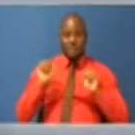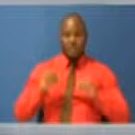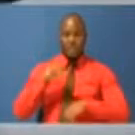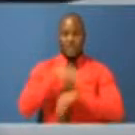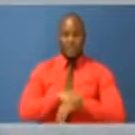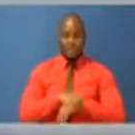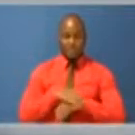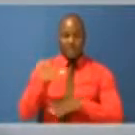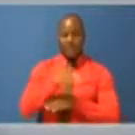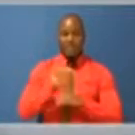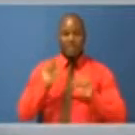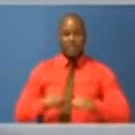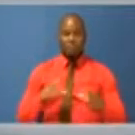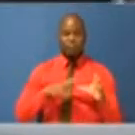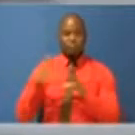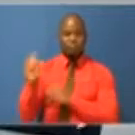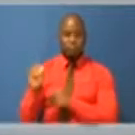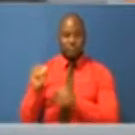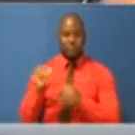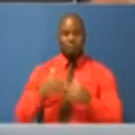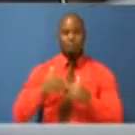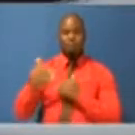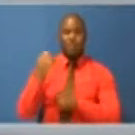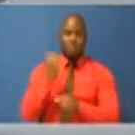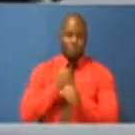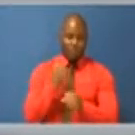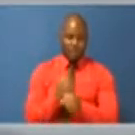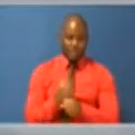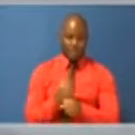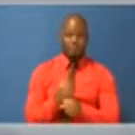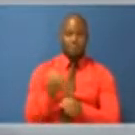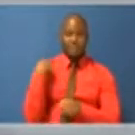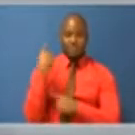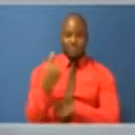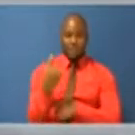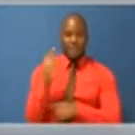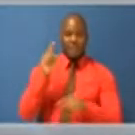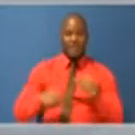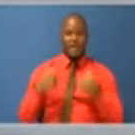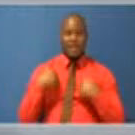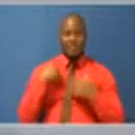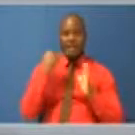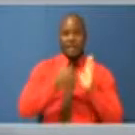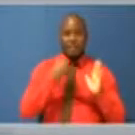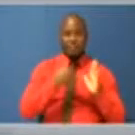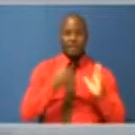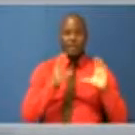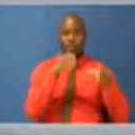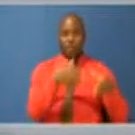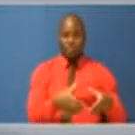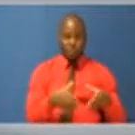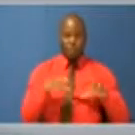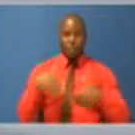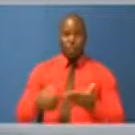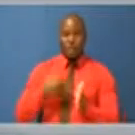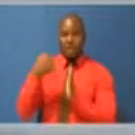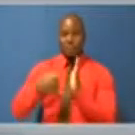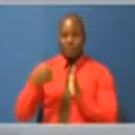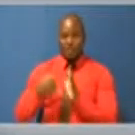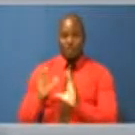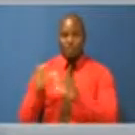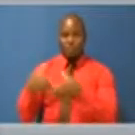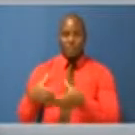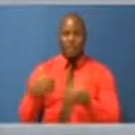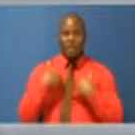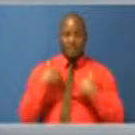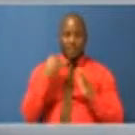get places they can go to and work that's number one so instead of having an industrial area or industries in industrial